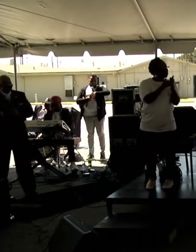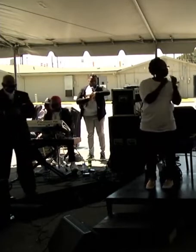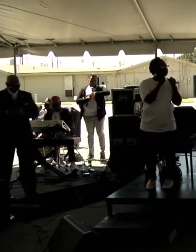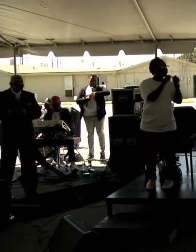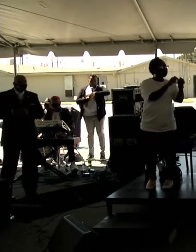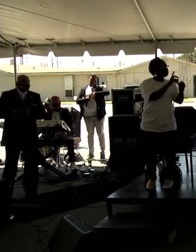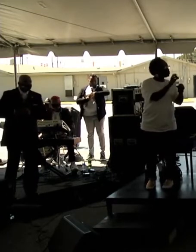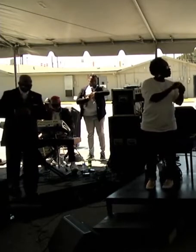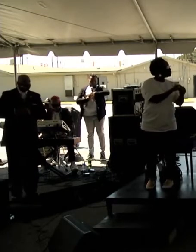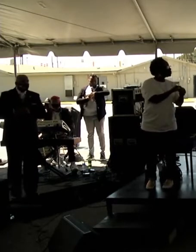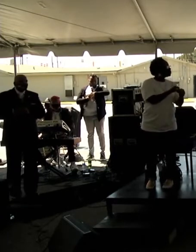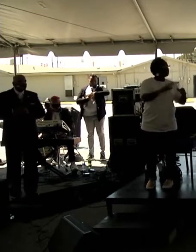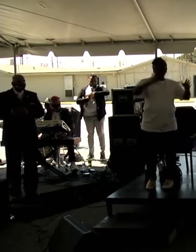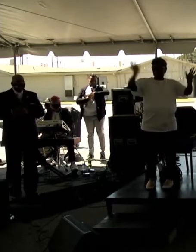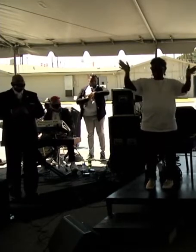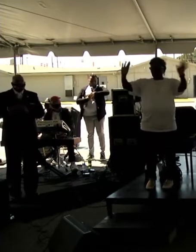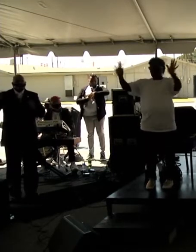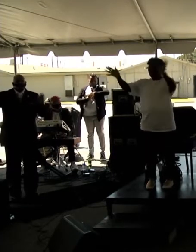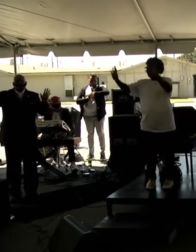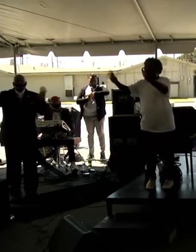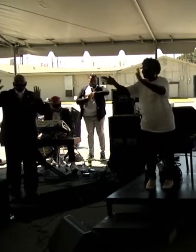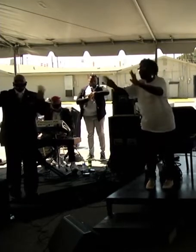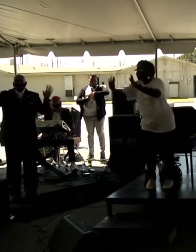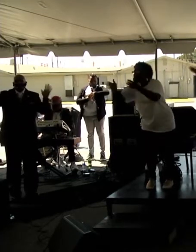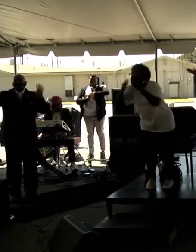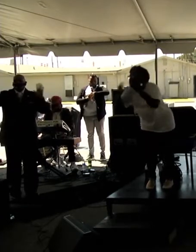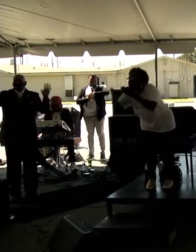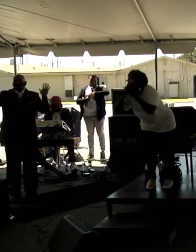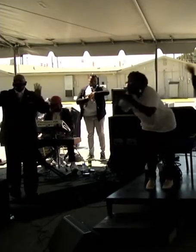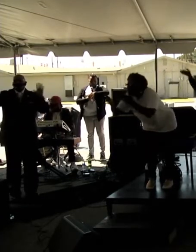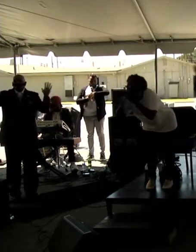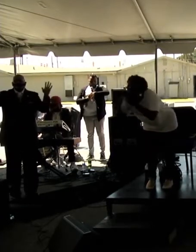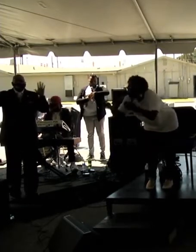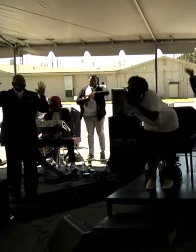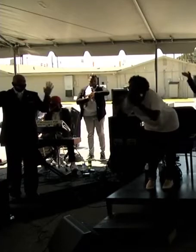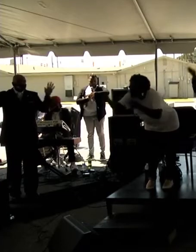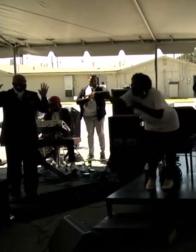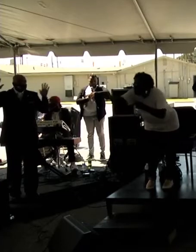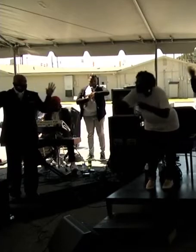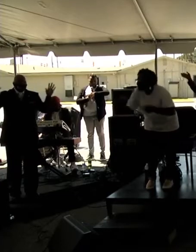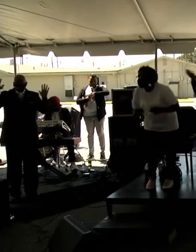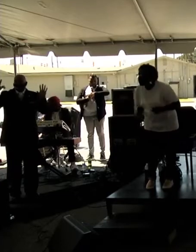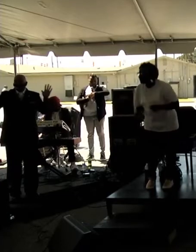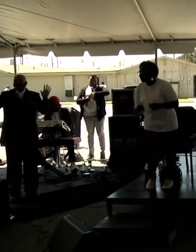distance outline. Everybody just wave real quick to everybody.